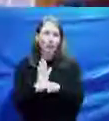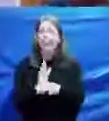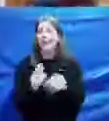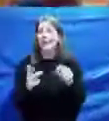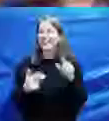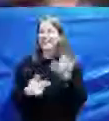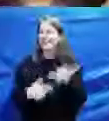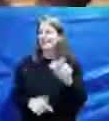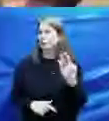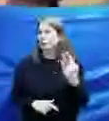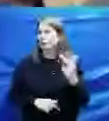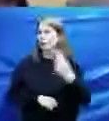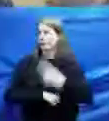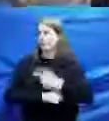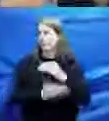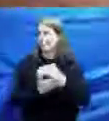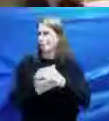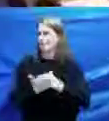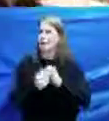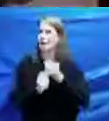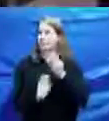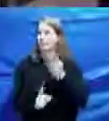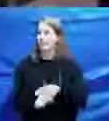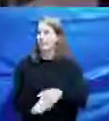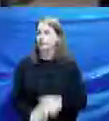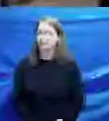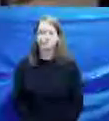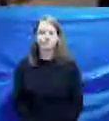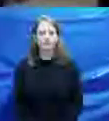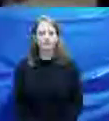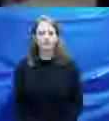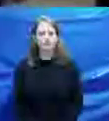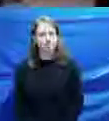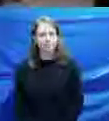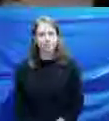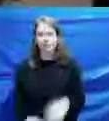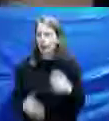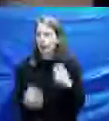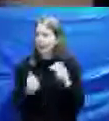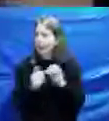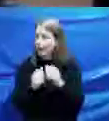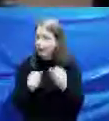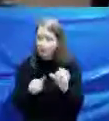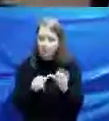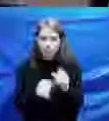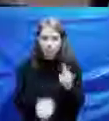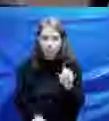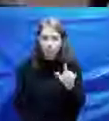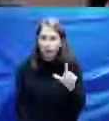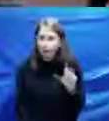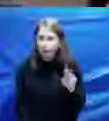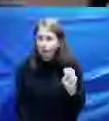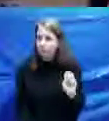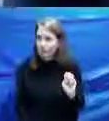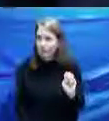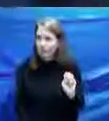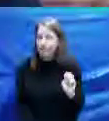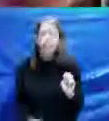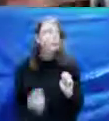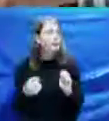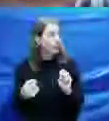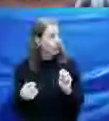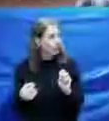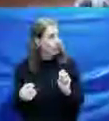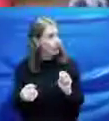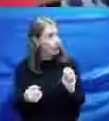can find the volume? One I know you know for sure. Yes, yes to Michael. Good, you can use the formula length times width times height. Excellent,